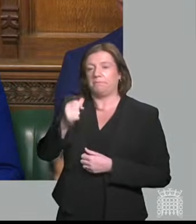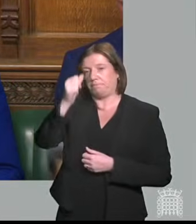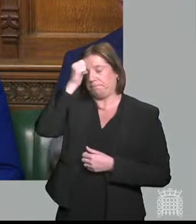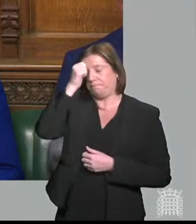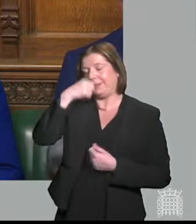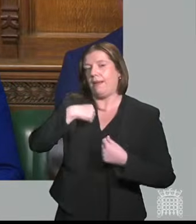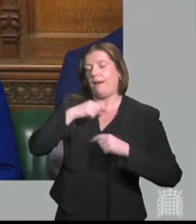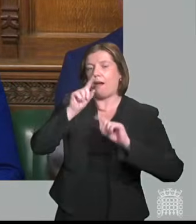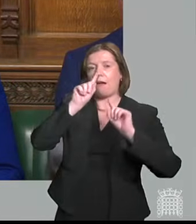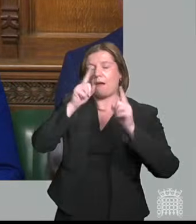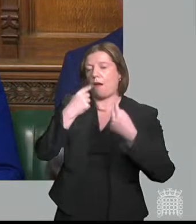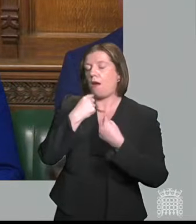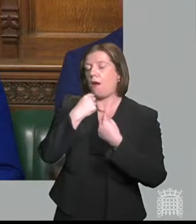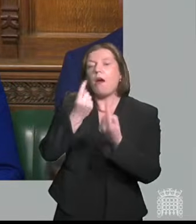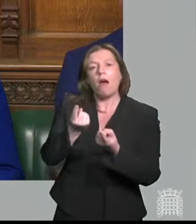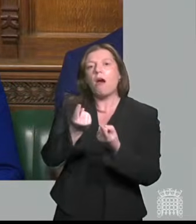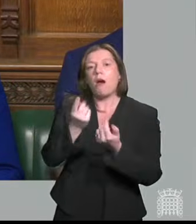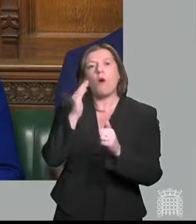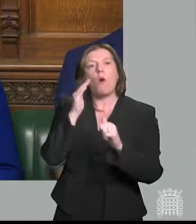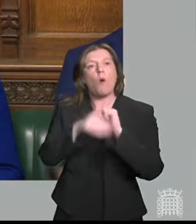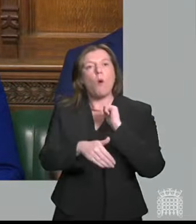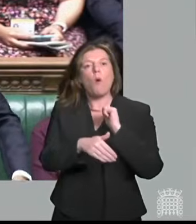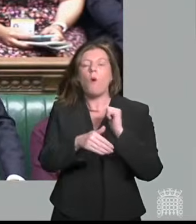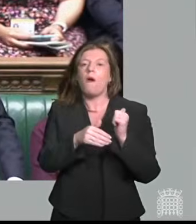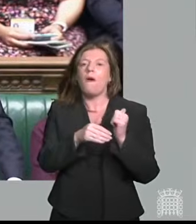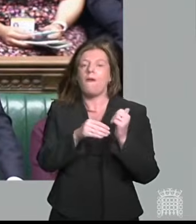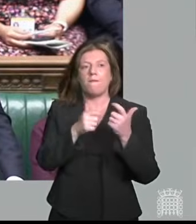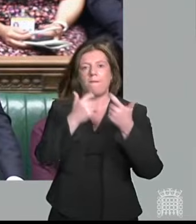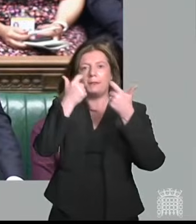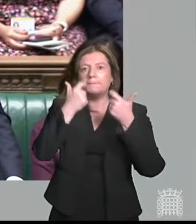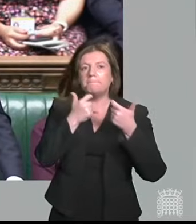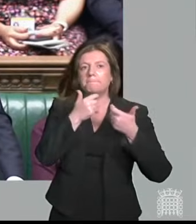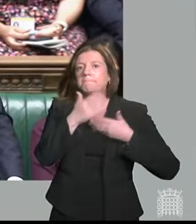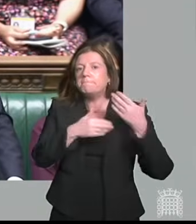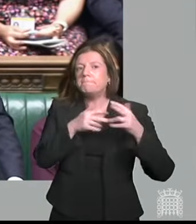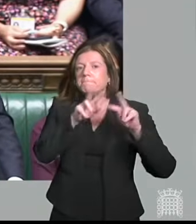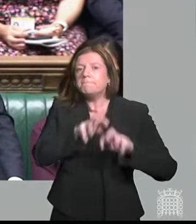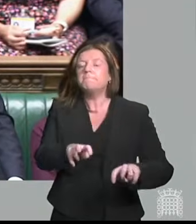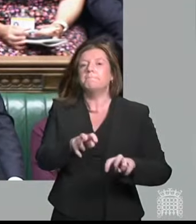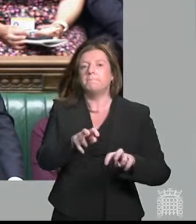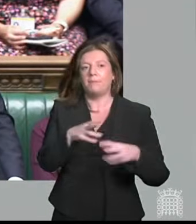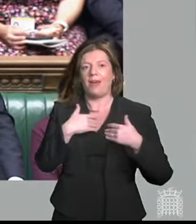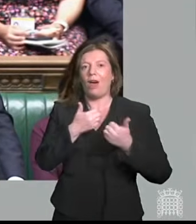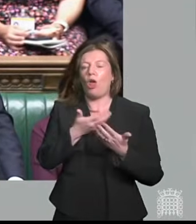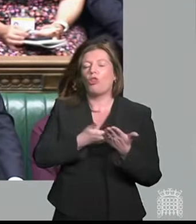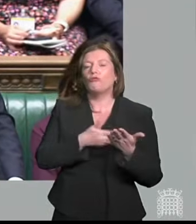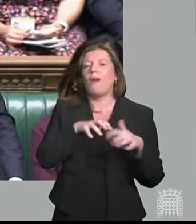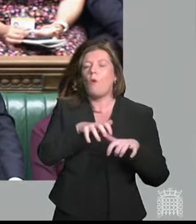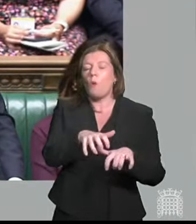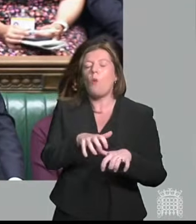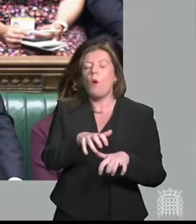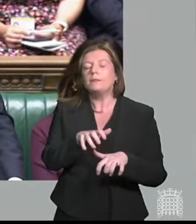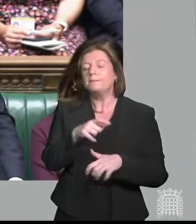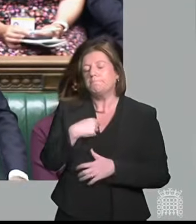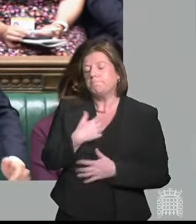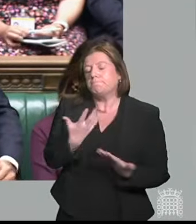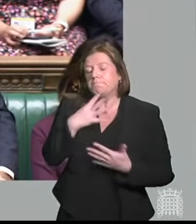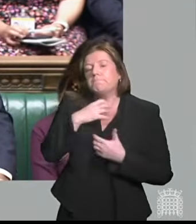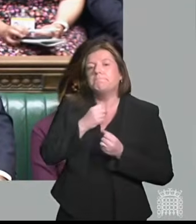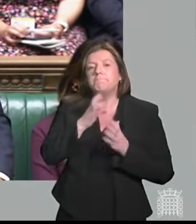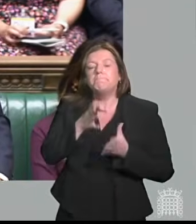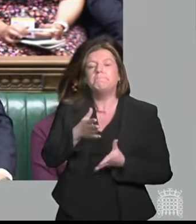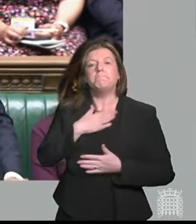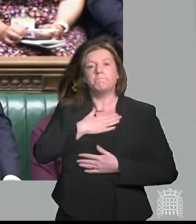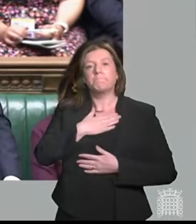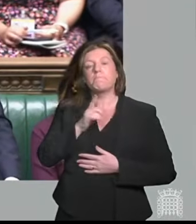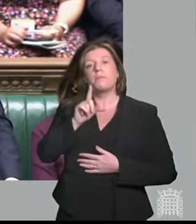can't comment on ongoing litigation in respect to requests for health records. However, I can say that